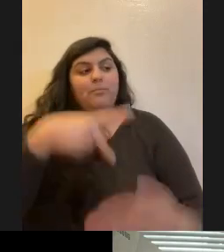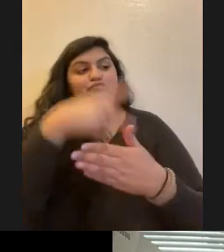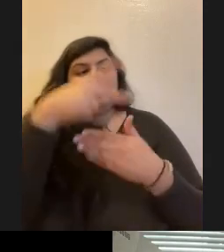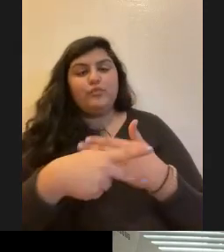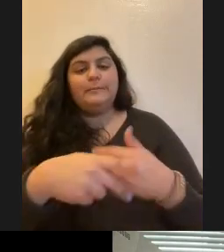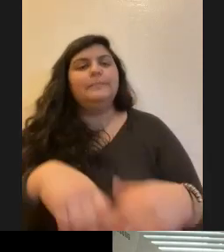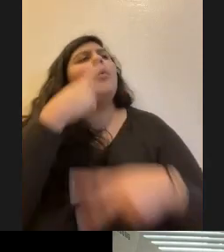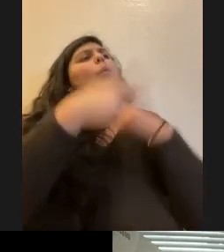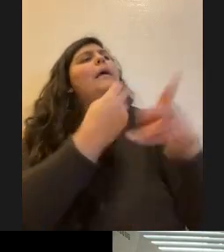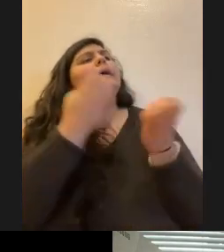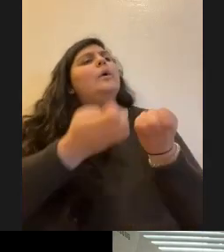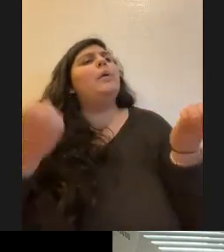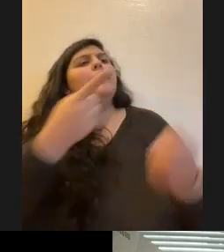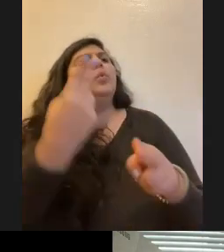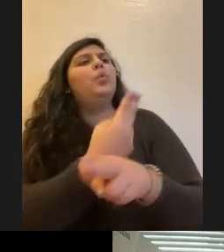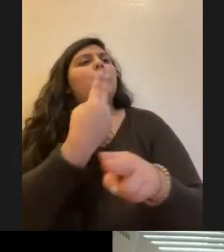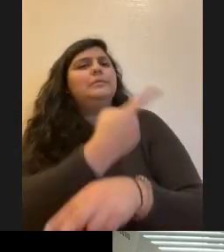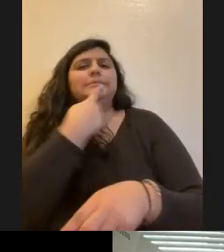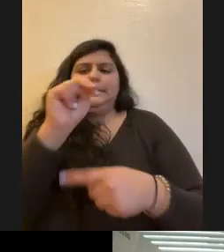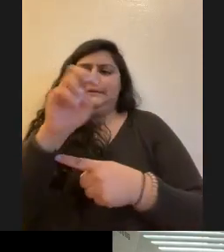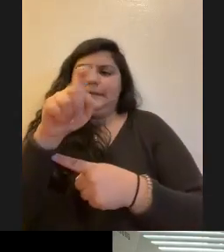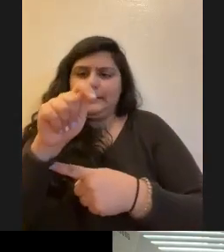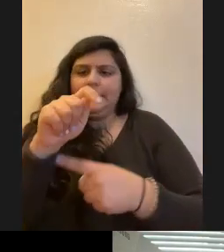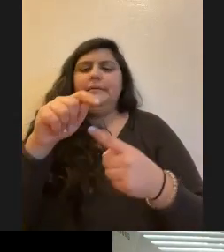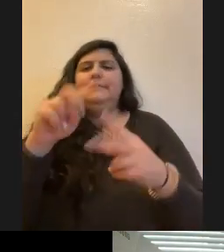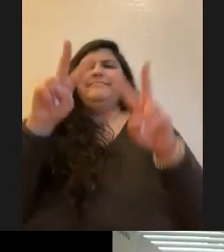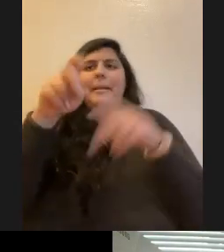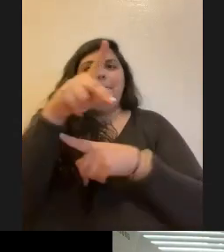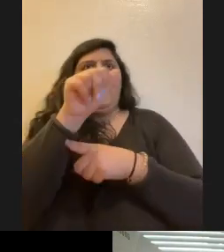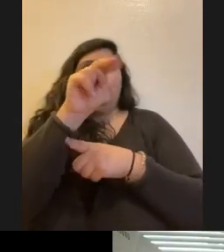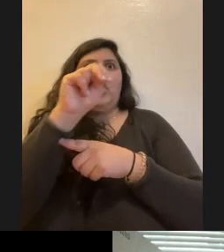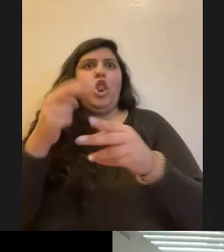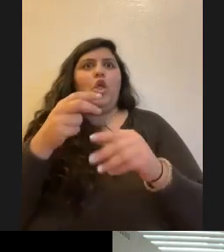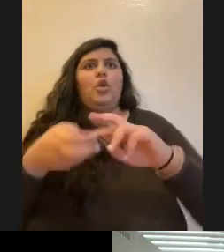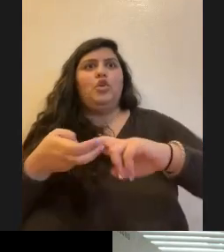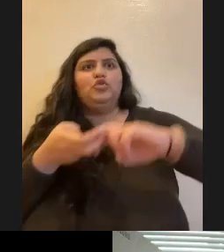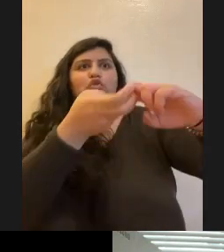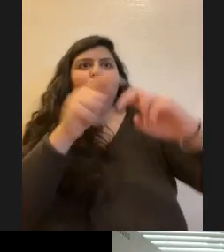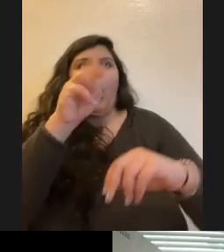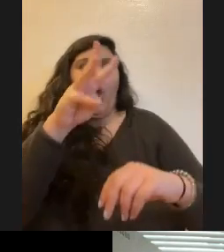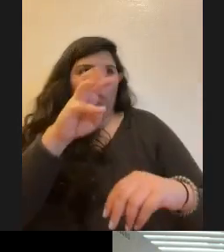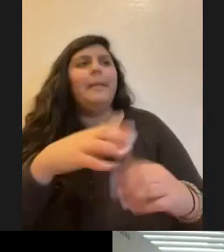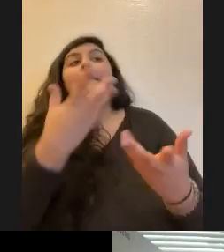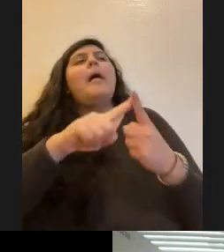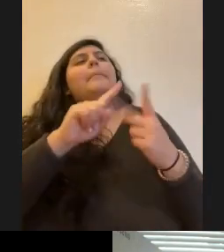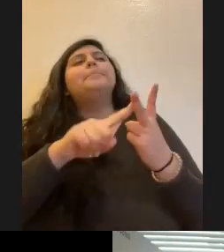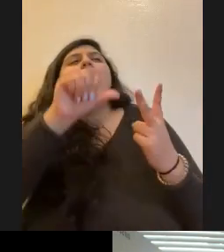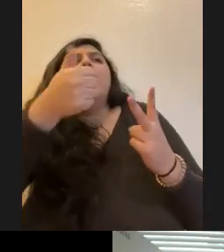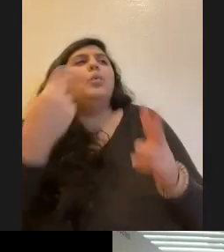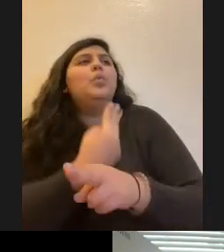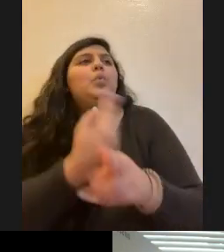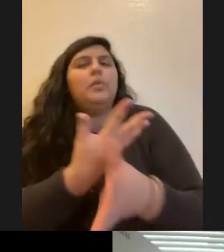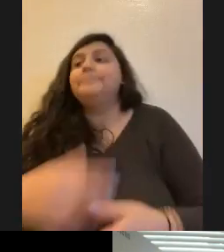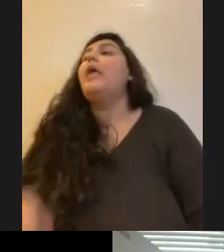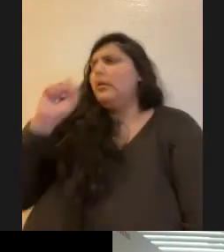equipment do you use? You mentioned that you use a net, a plankton tow, you might call it, for scooping plankton. What else do you use? Yeah, so we,